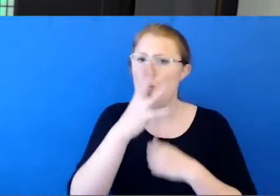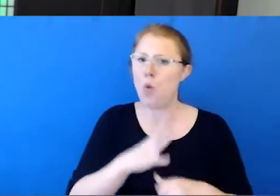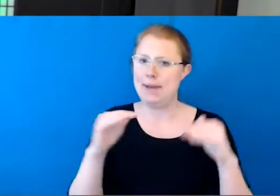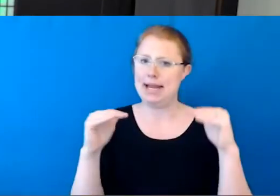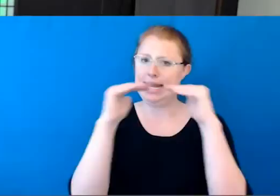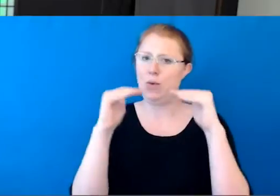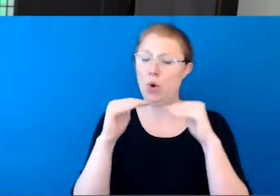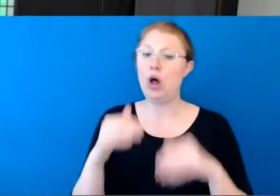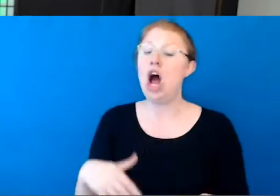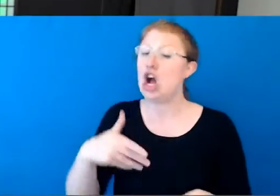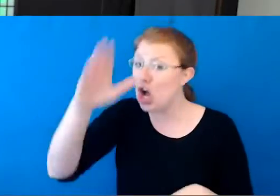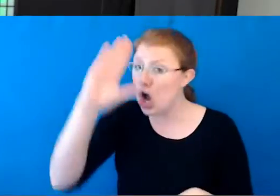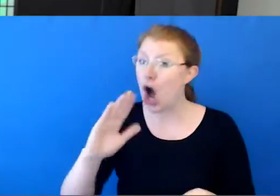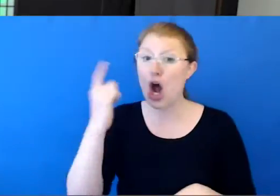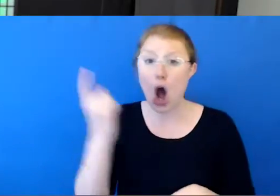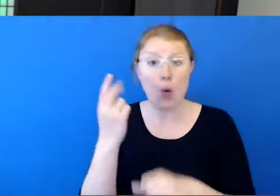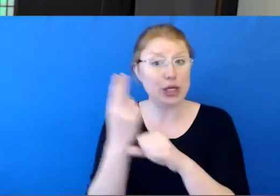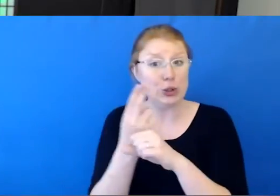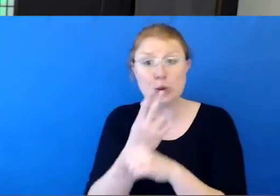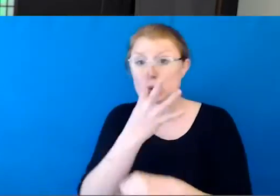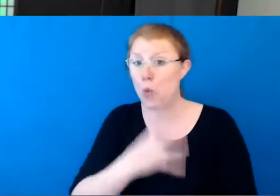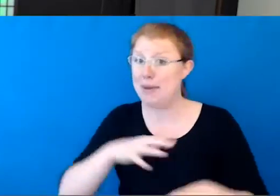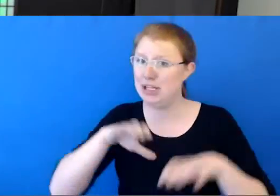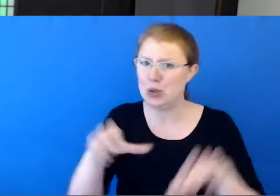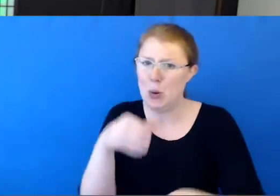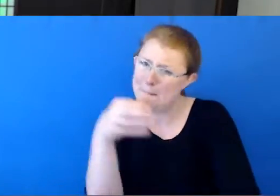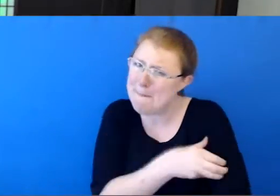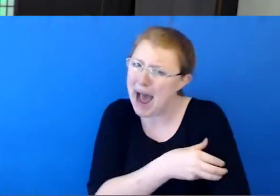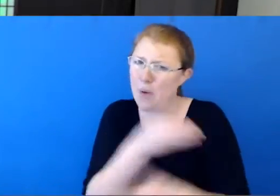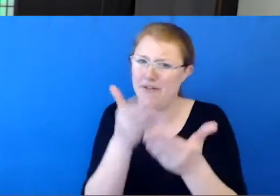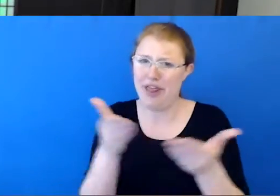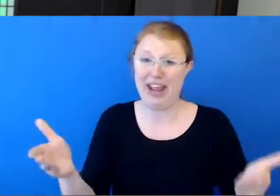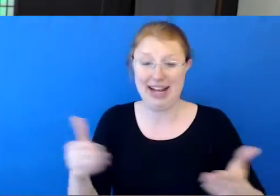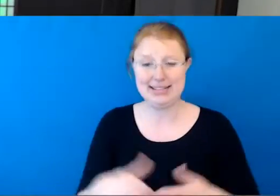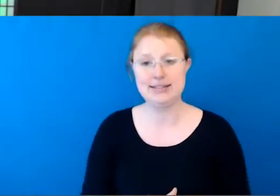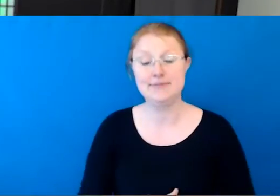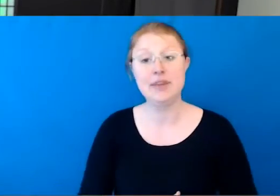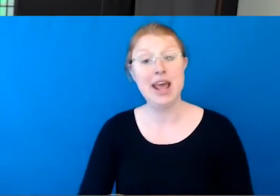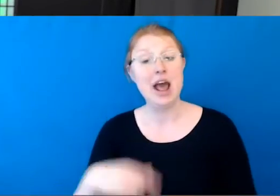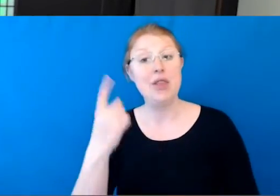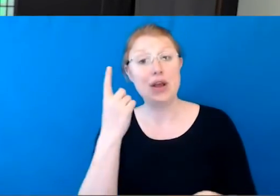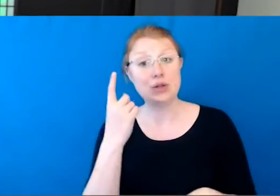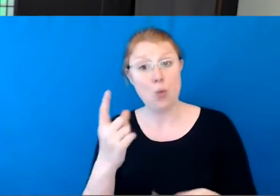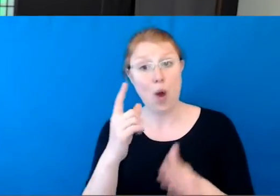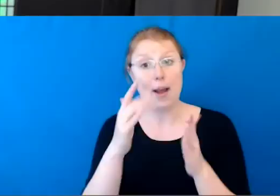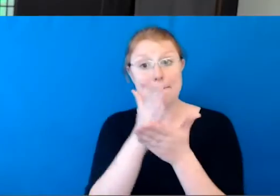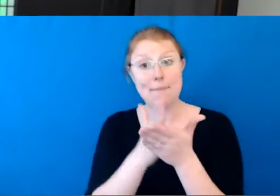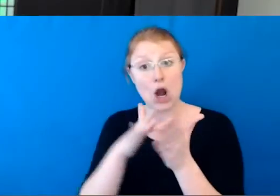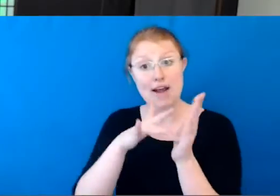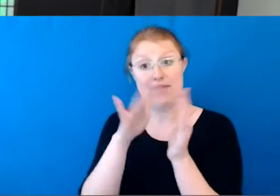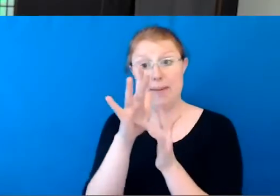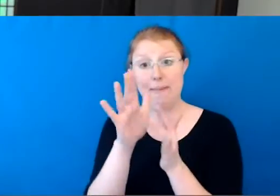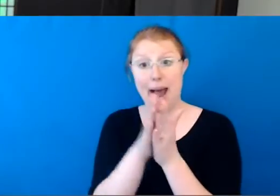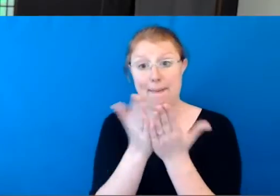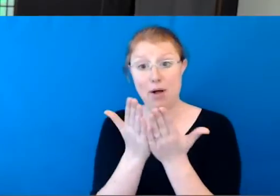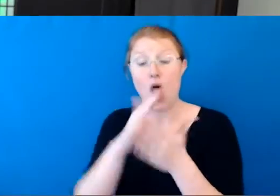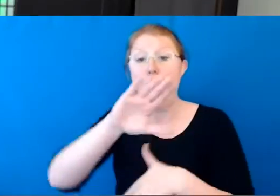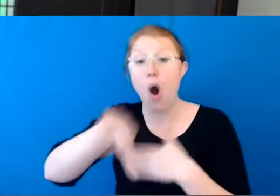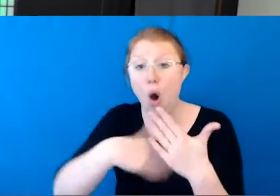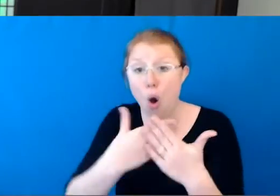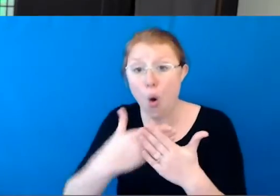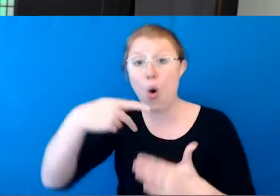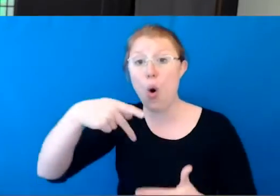powerful ways. There is a whole proverb specifically about the virtues